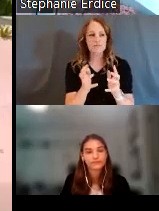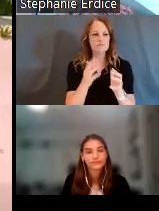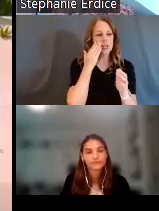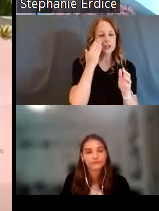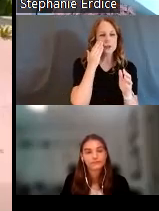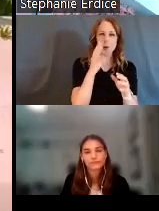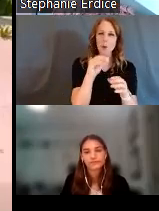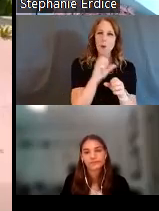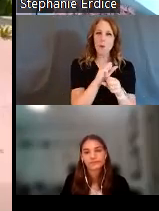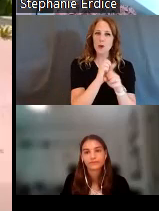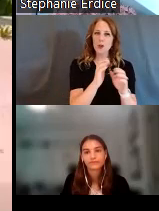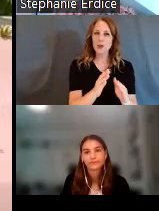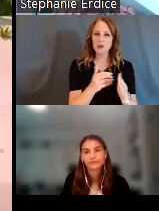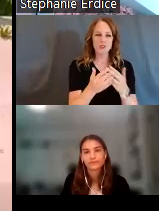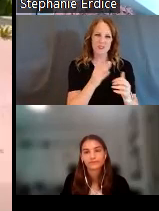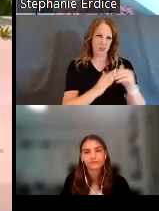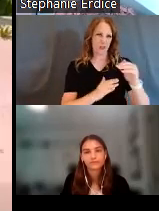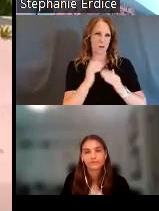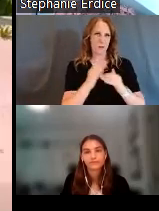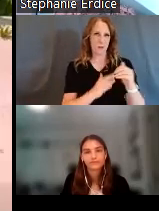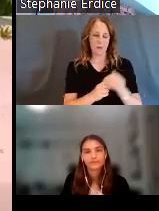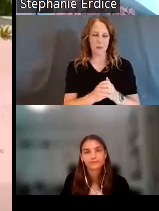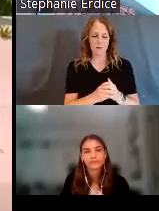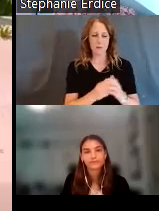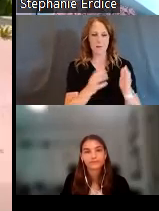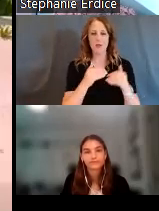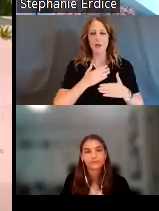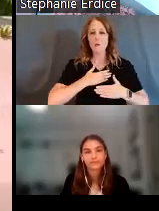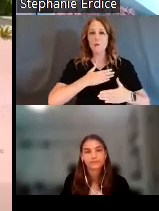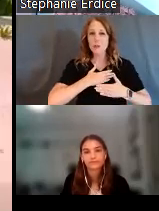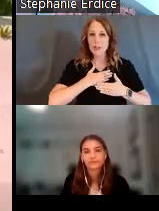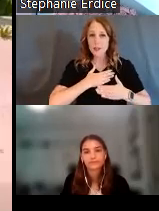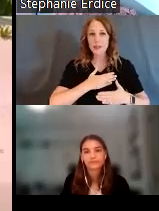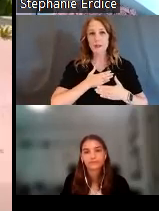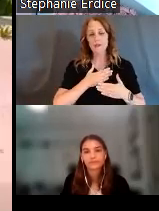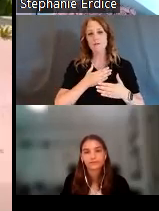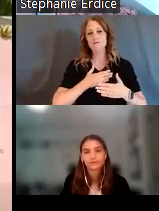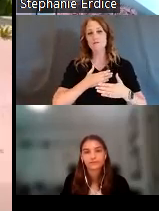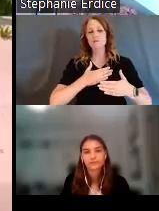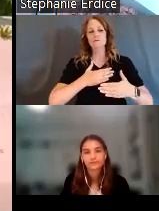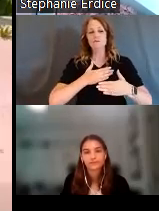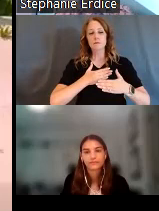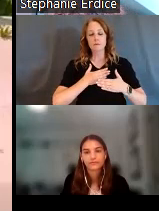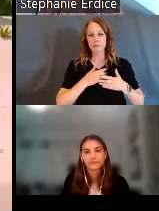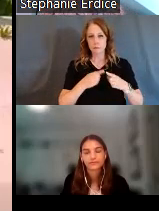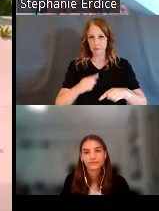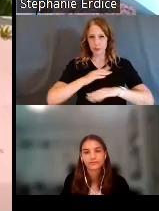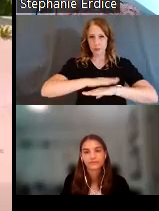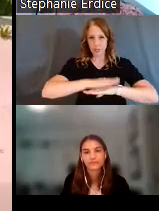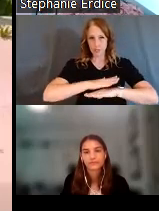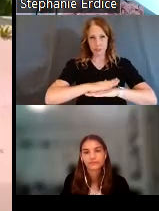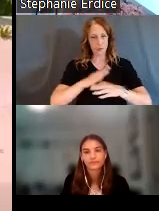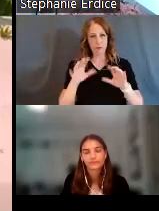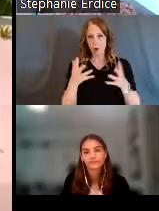at a level that feels comfortable. Doing some breathing exercises at your desk. We've done that twice already. So we've given you